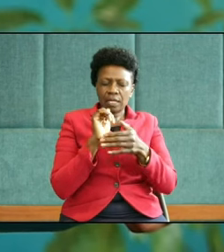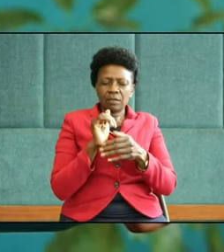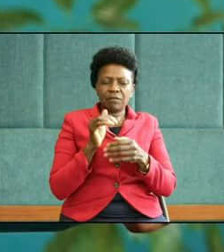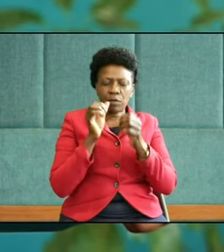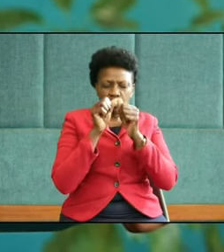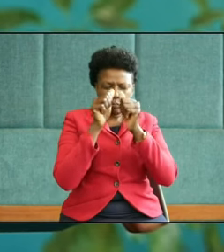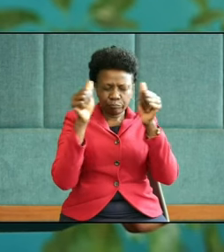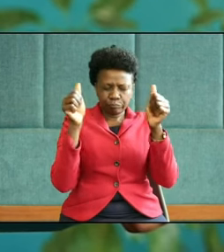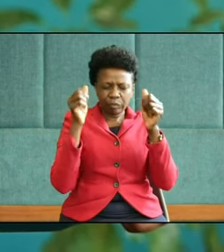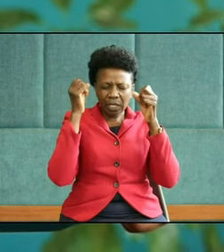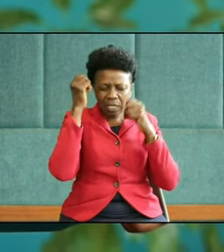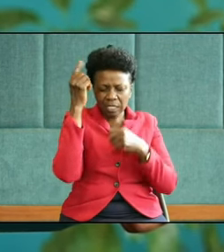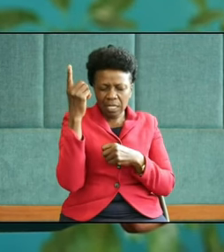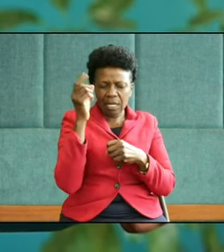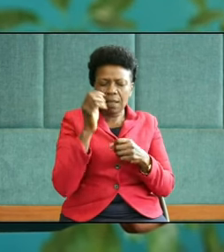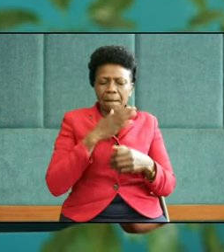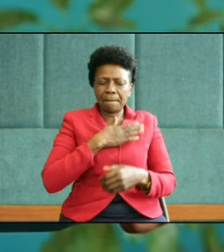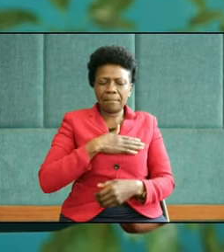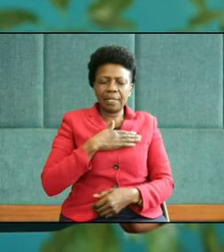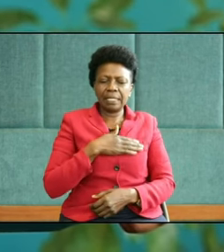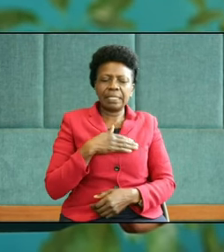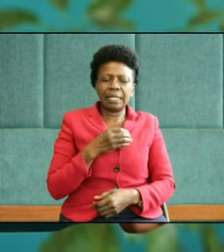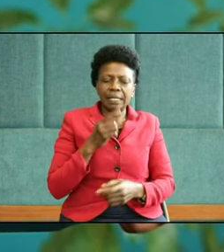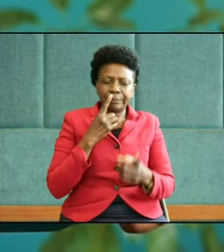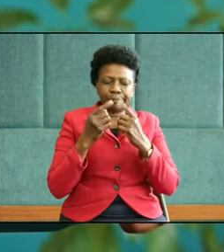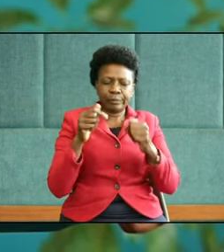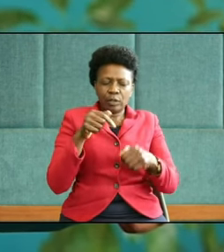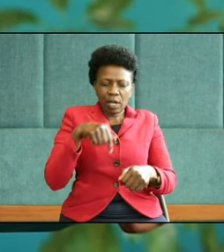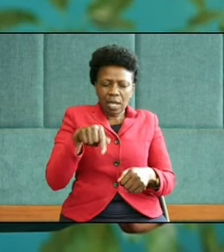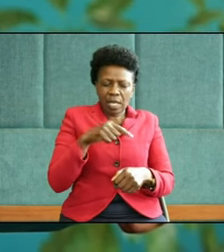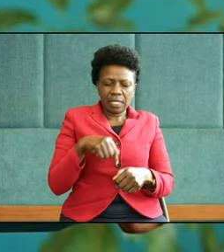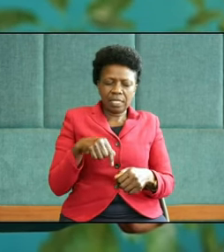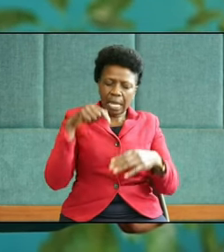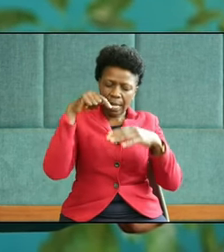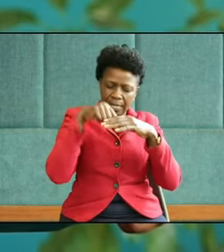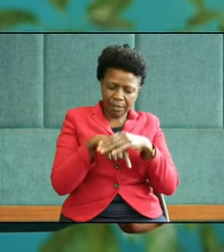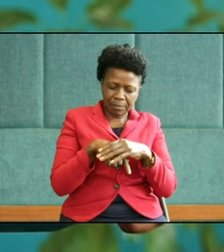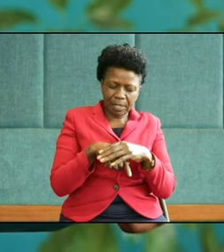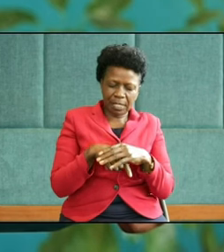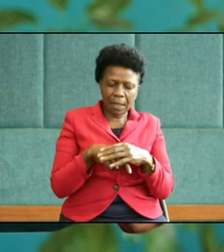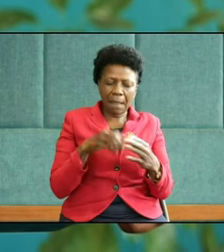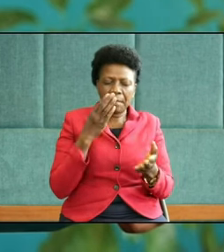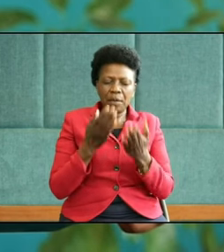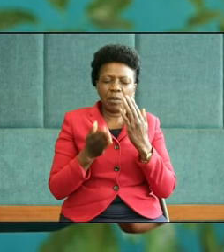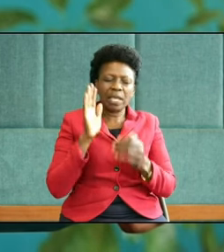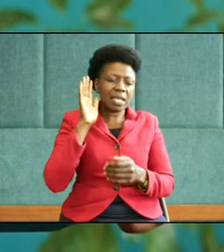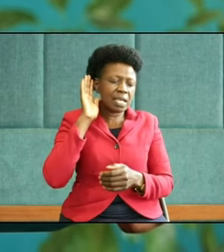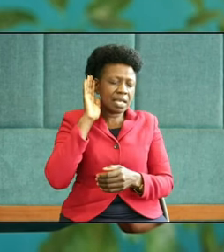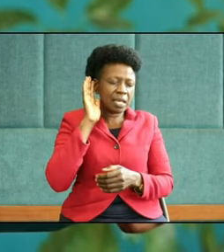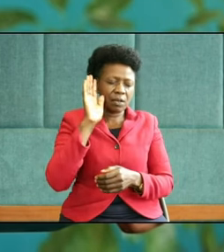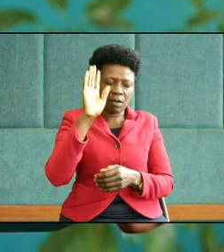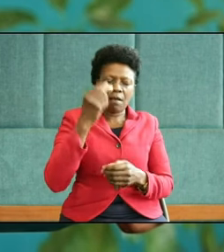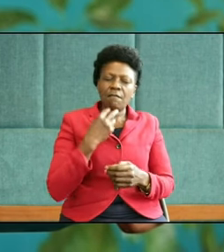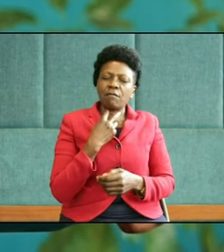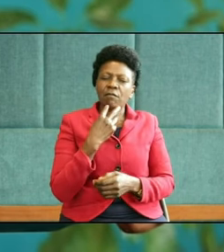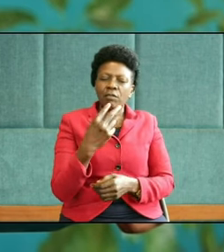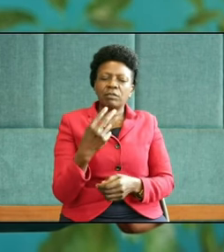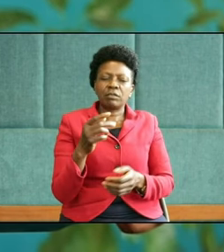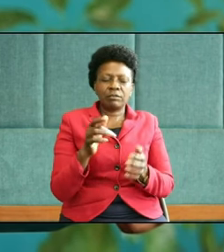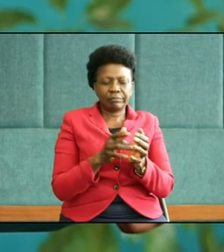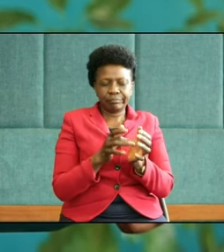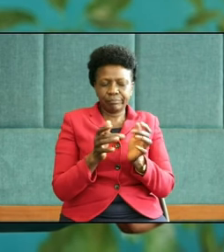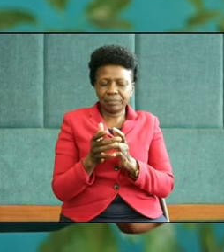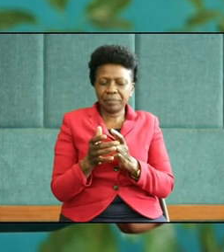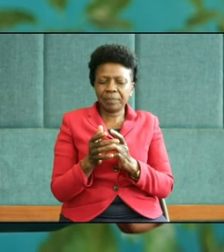clarity. Please speak to us distinctly. May we hear no man's voice, but the voice of